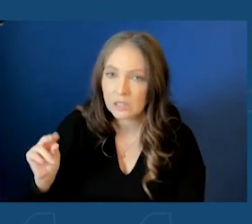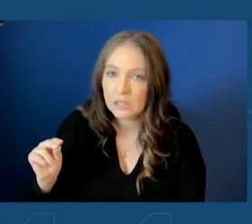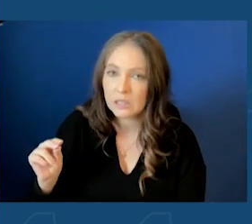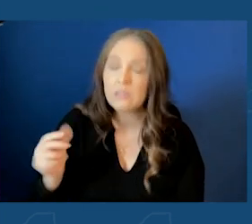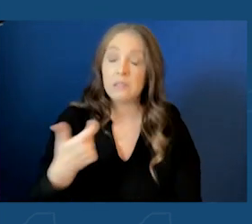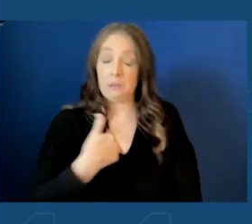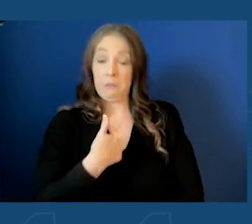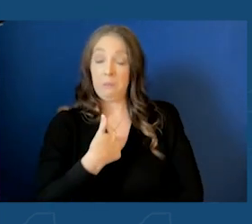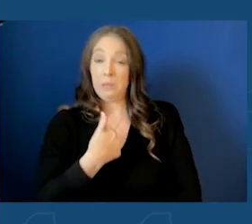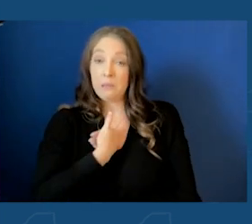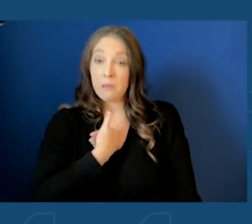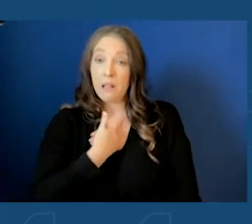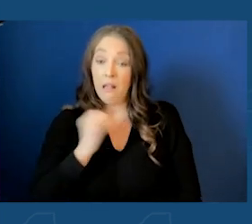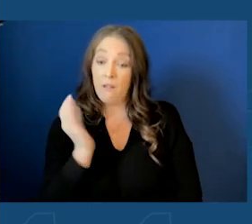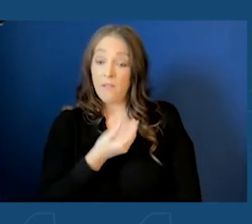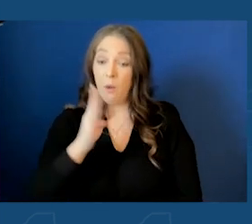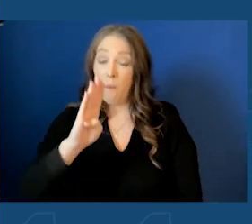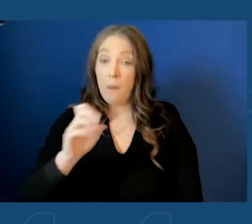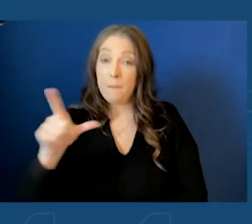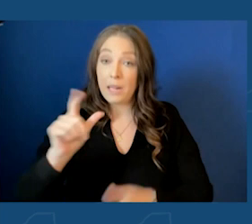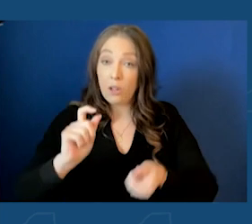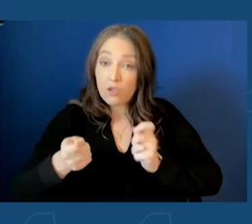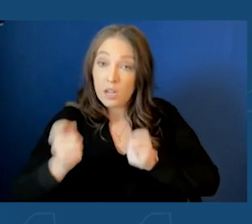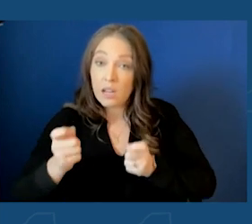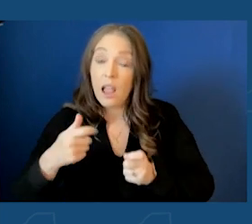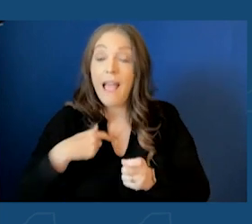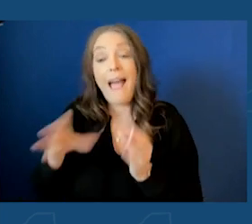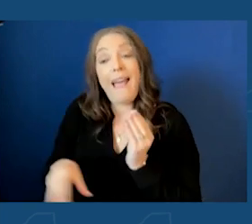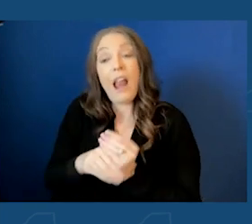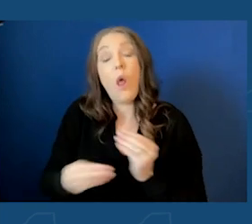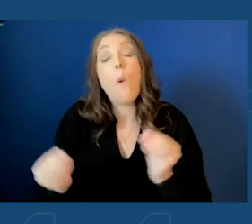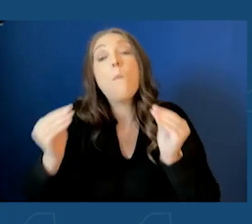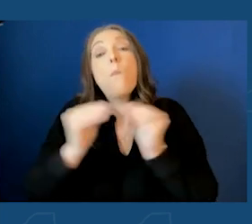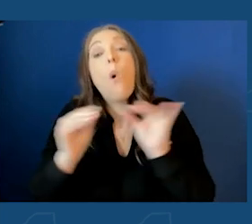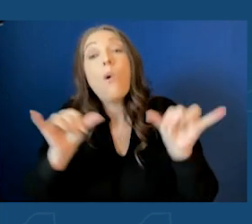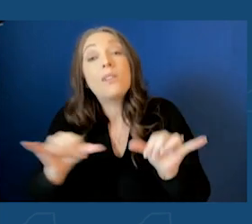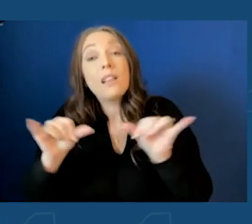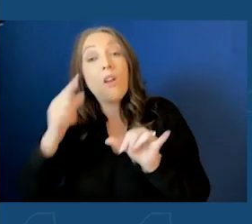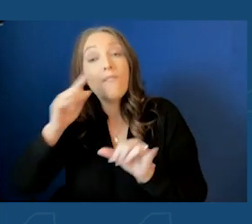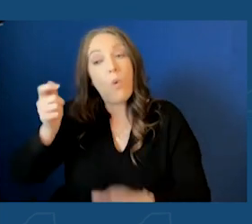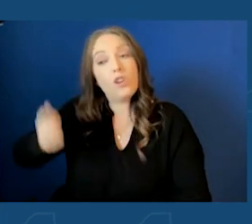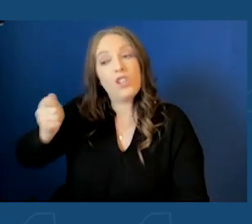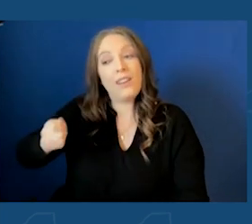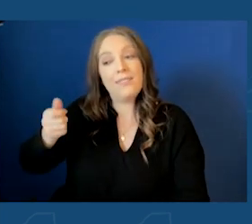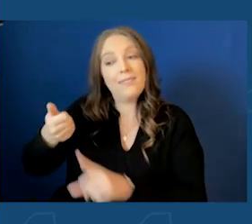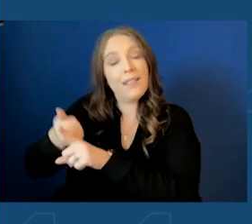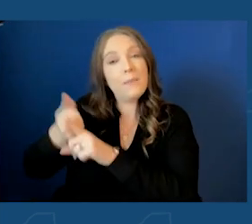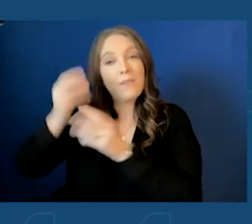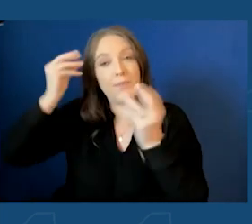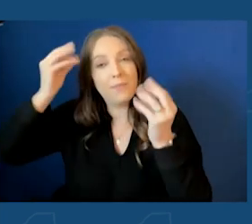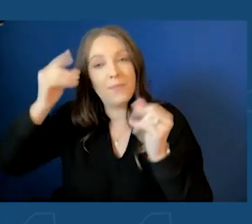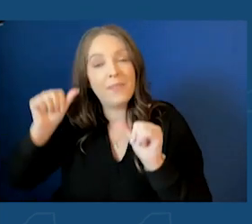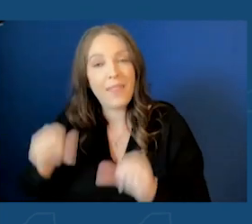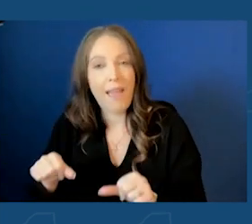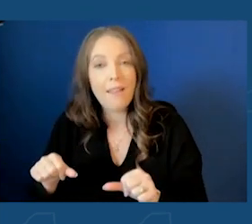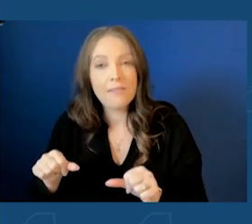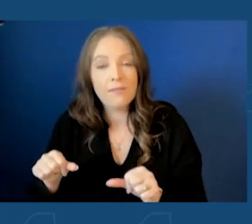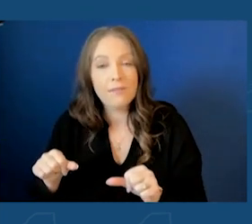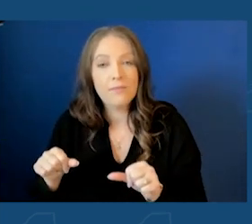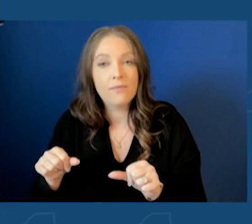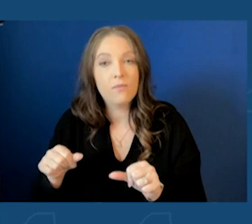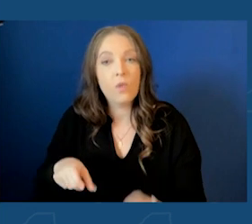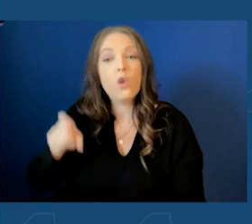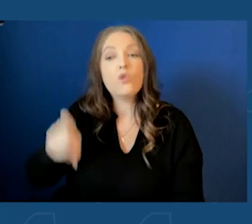our bail changes, I put in more standards for judges to consider than they had before. I said you have to look at, was an order of